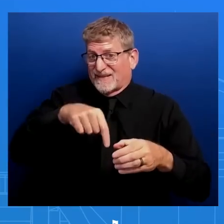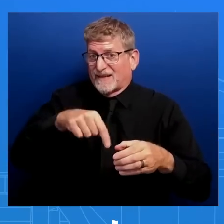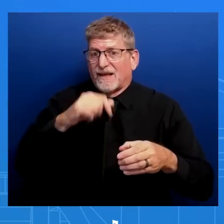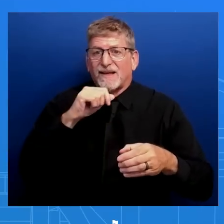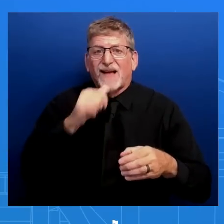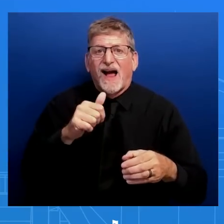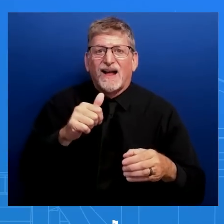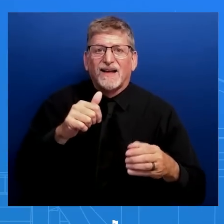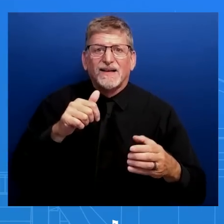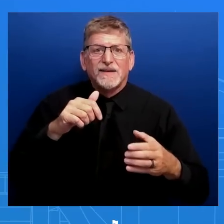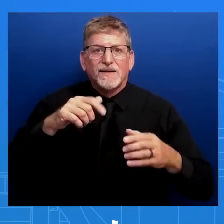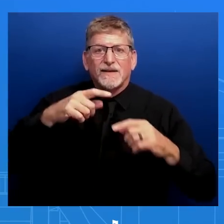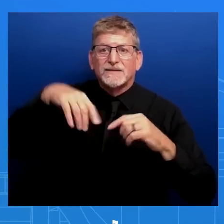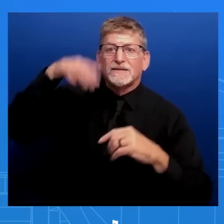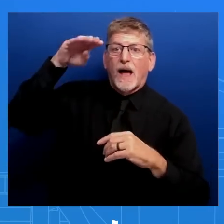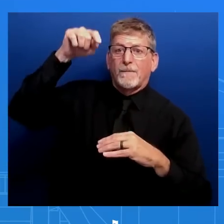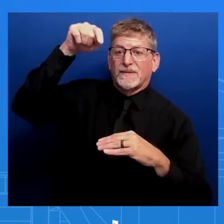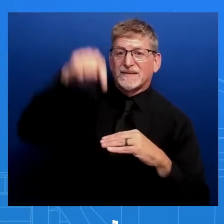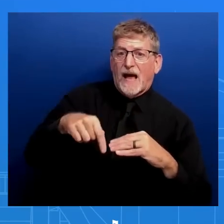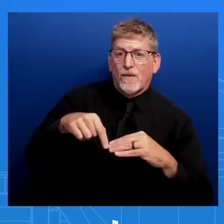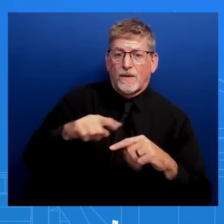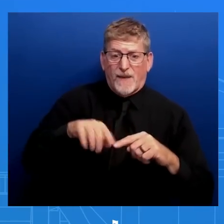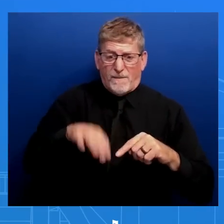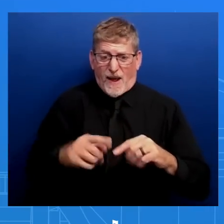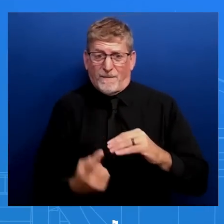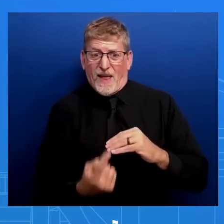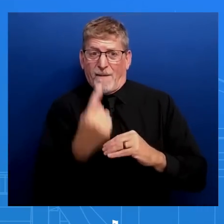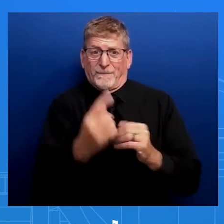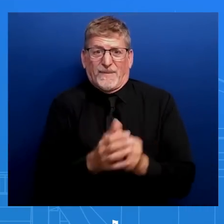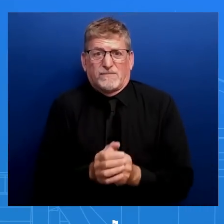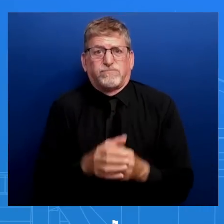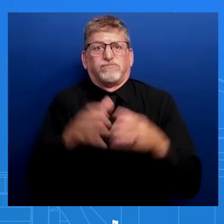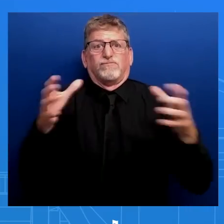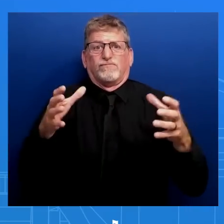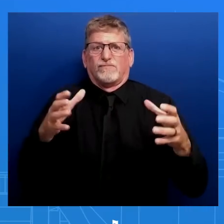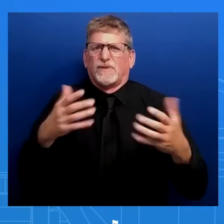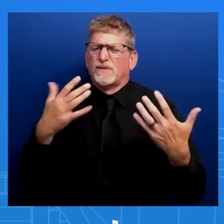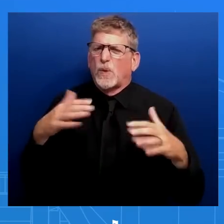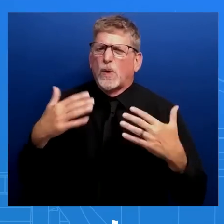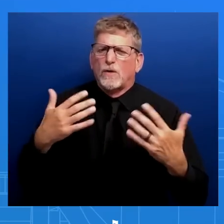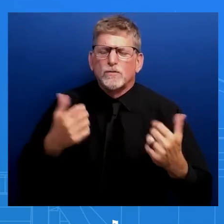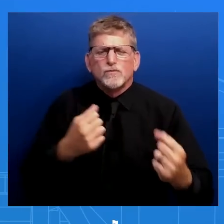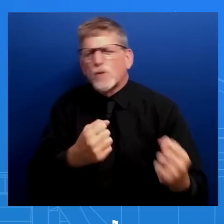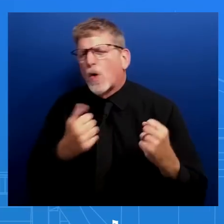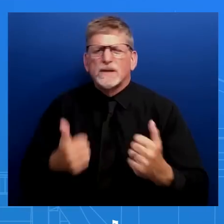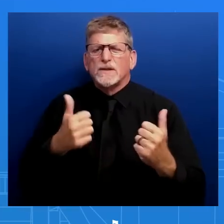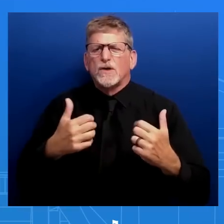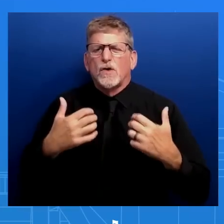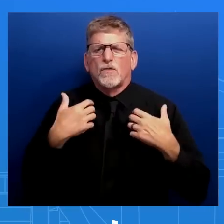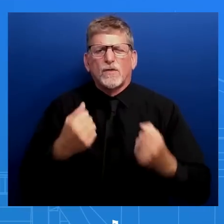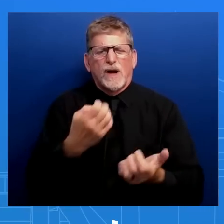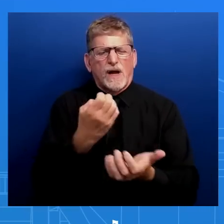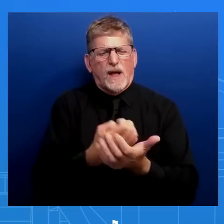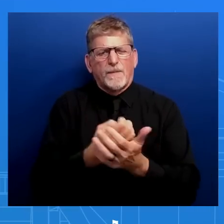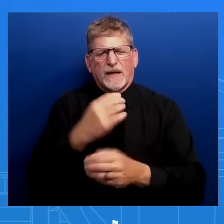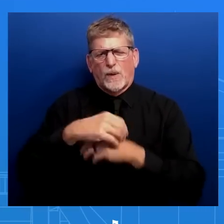any major economy in the world. This morning, you heard the president announce